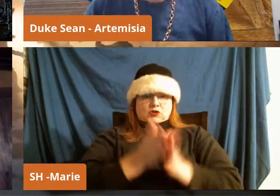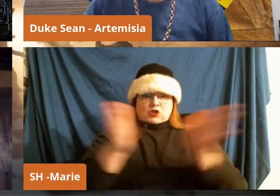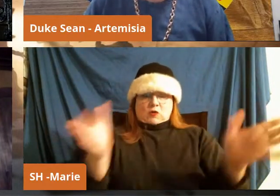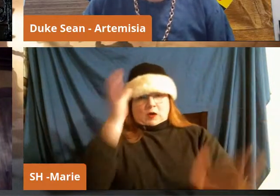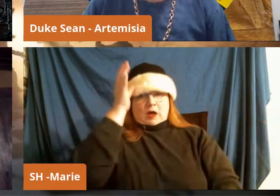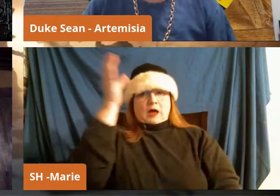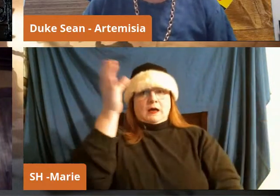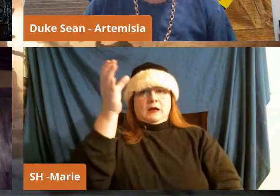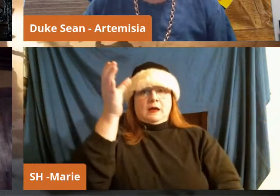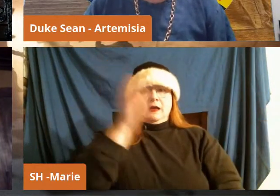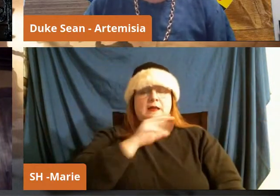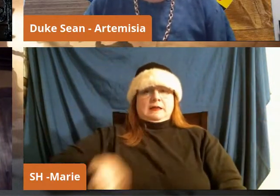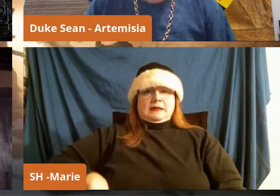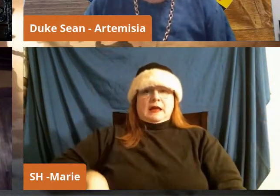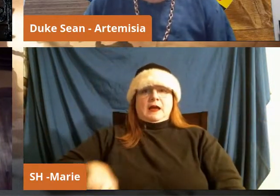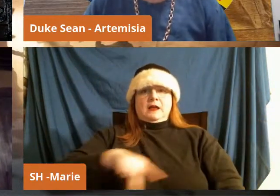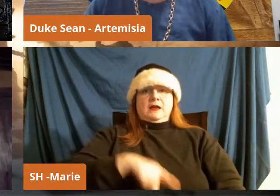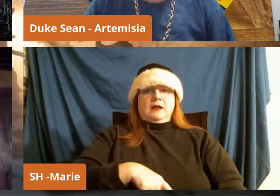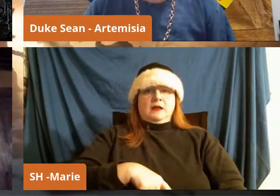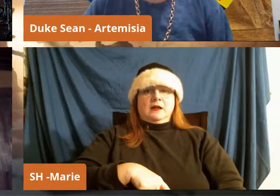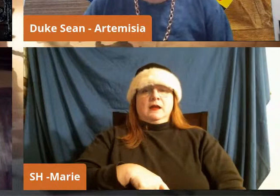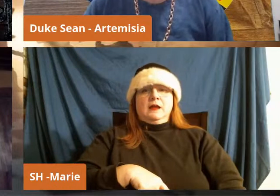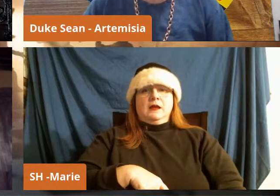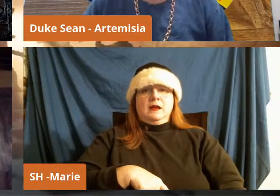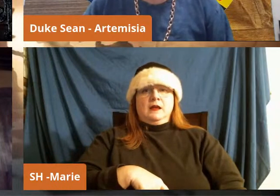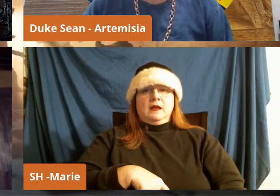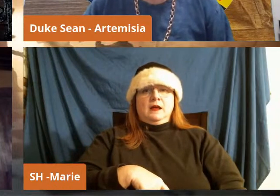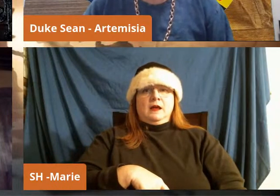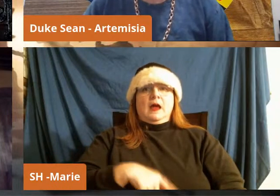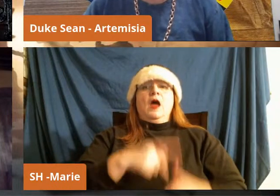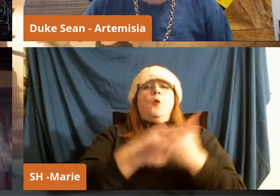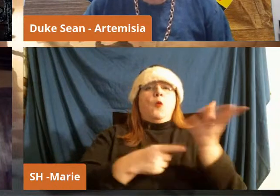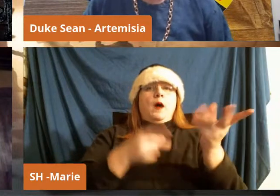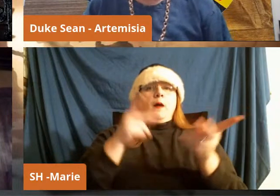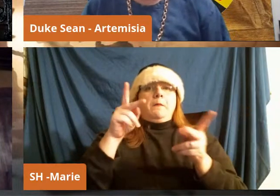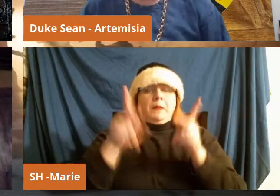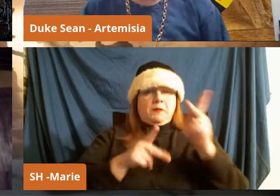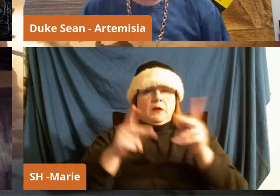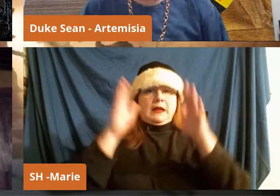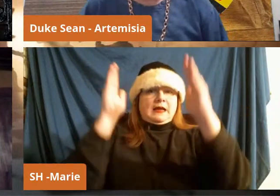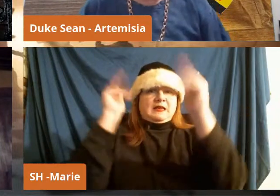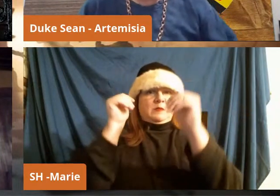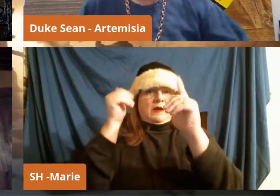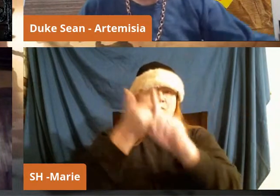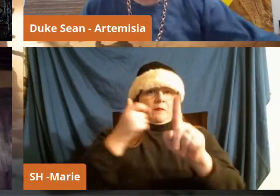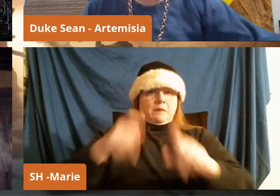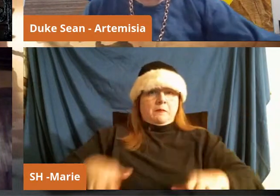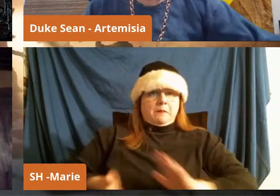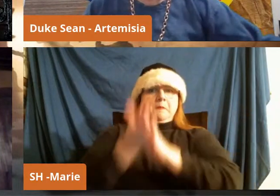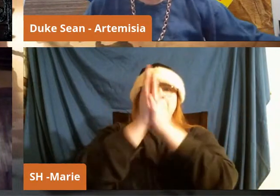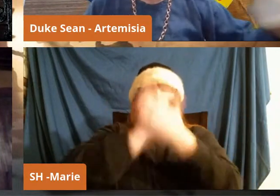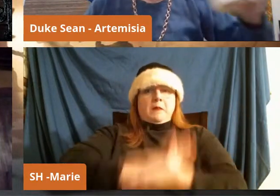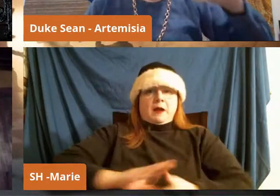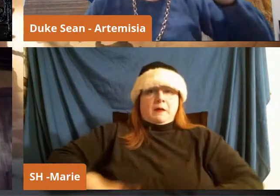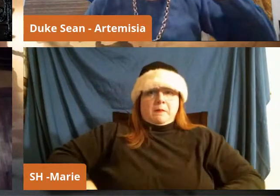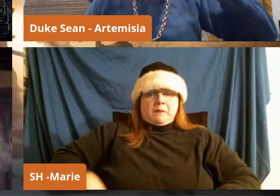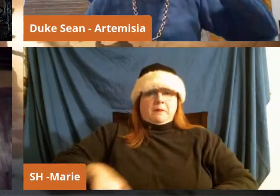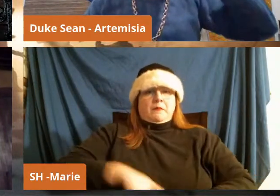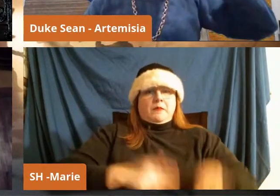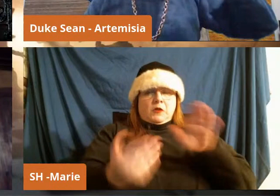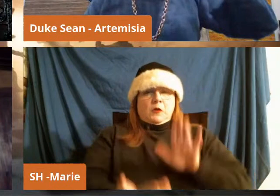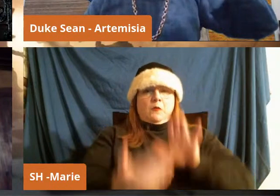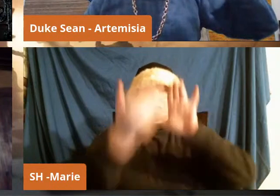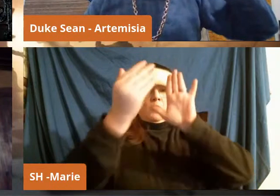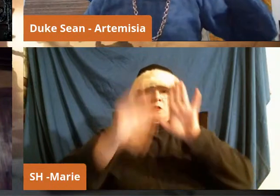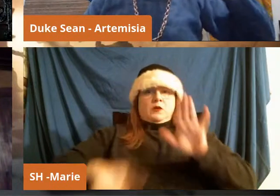is knighthood and knightliness, and what people can expect. Right. What they should expect when they approach a knight. They